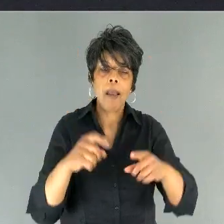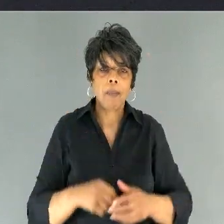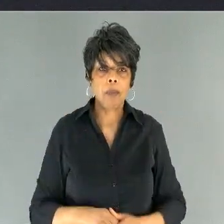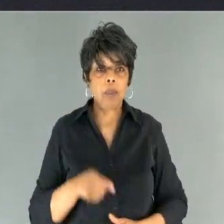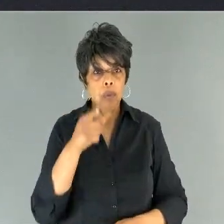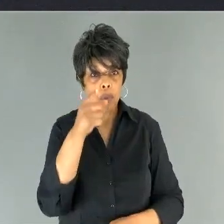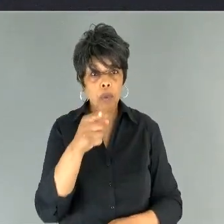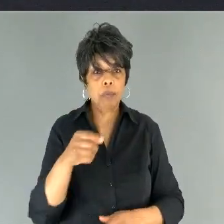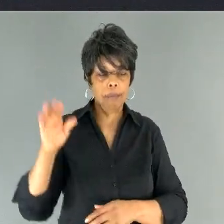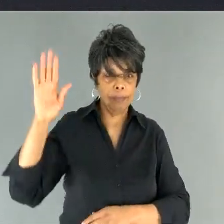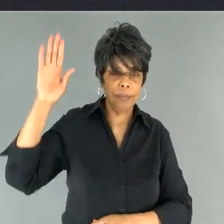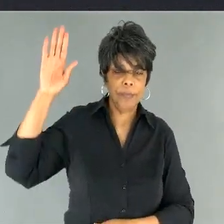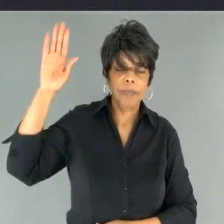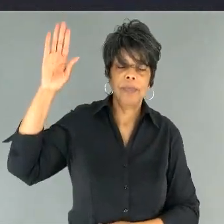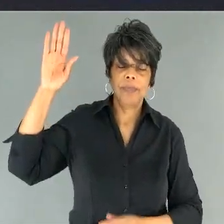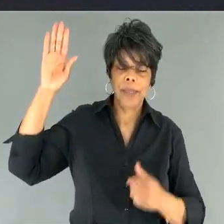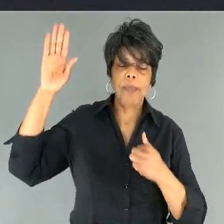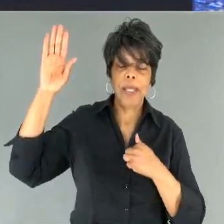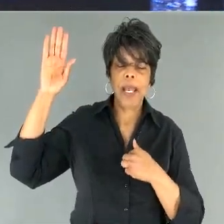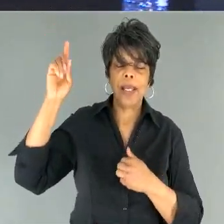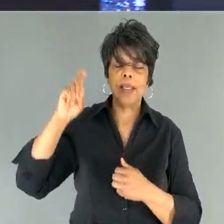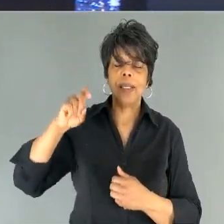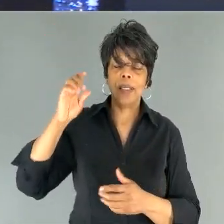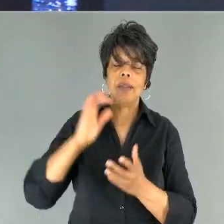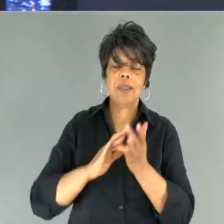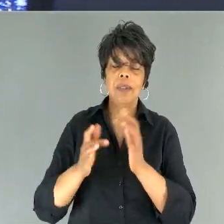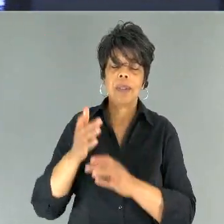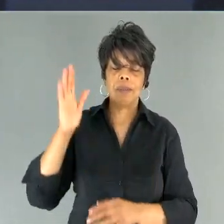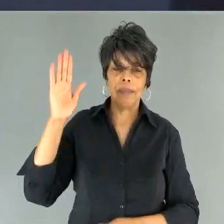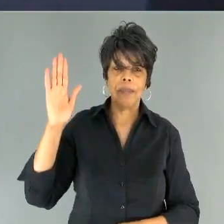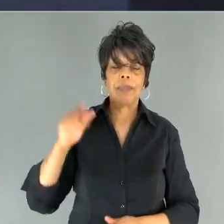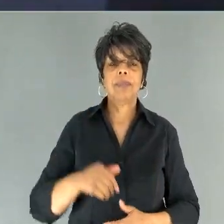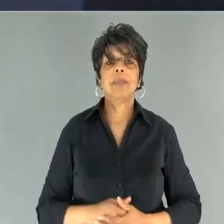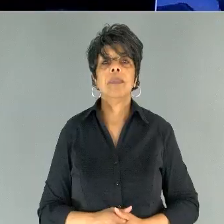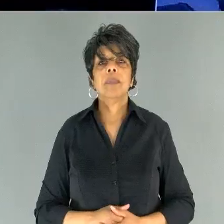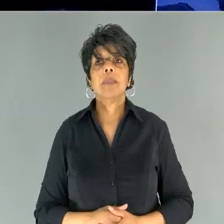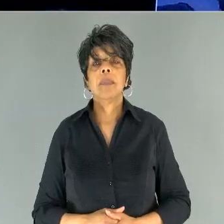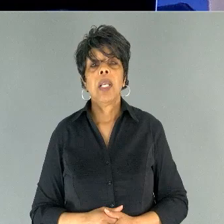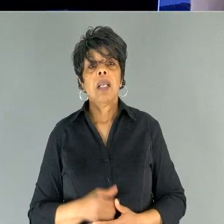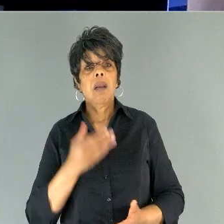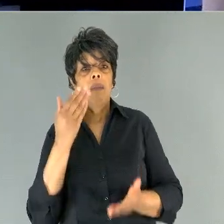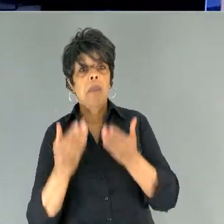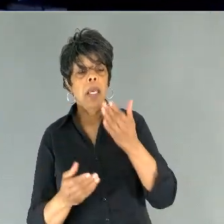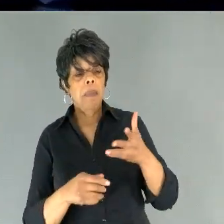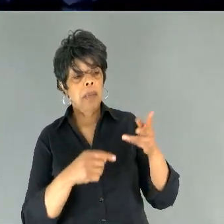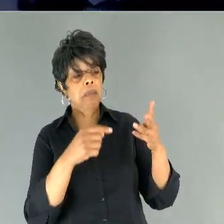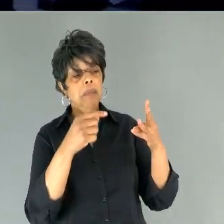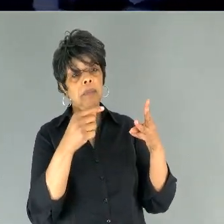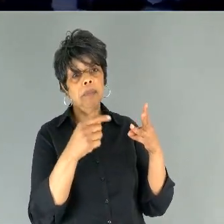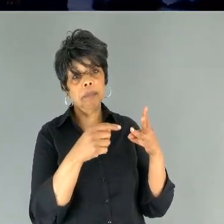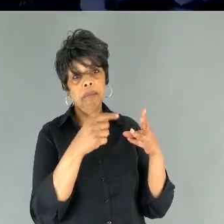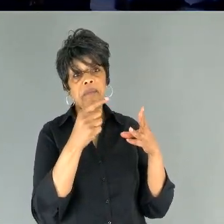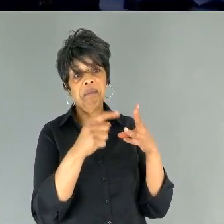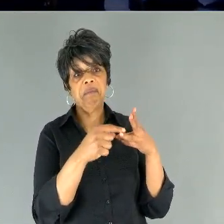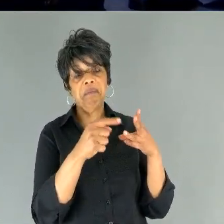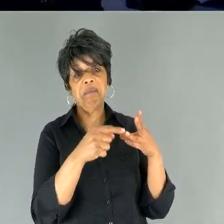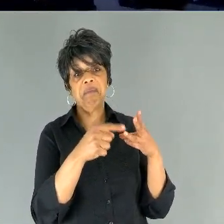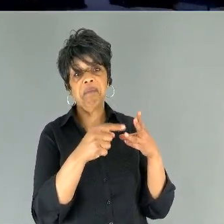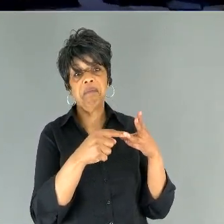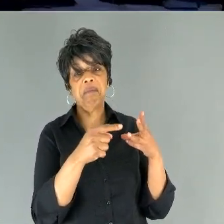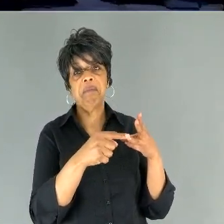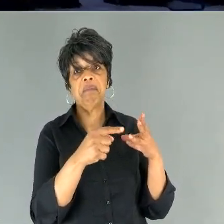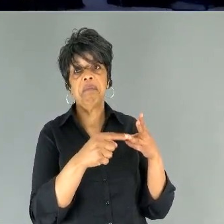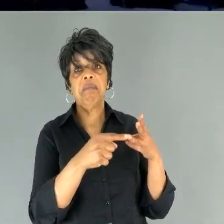you're saying, Pastor, you can put your hand down. I don't want your hand to get tired. You're here and you're saying, Pastor, I used to be saved, or I'm not really